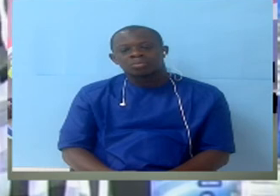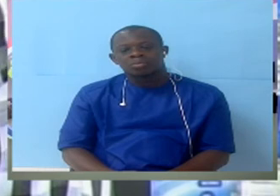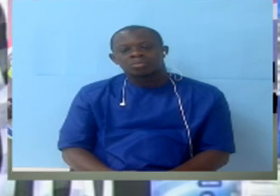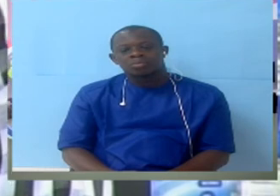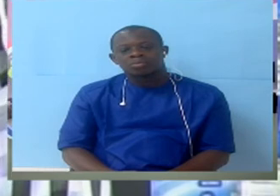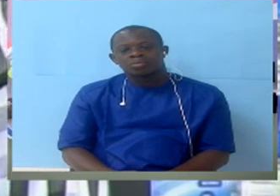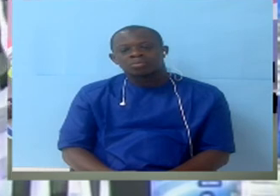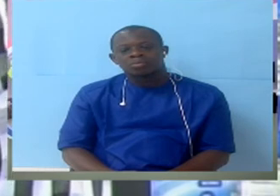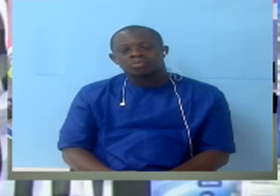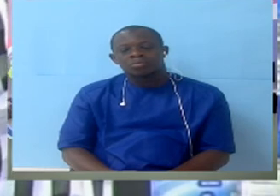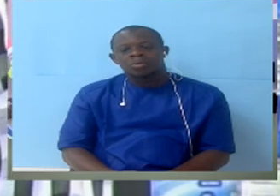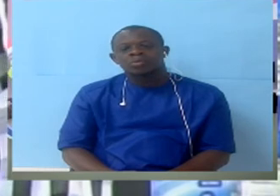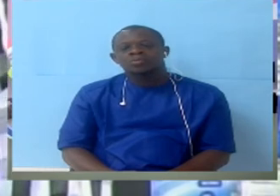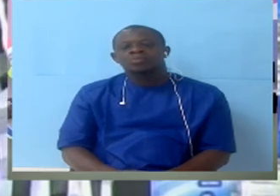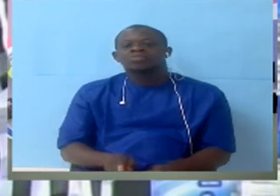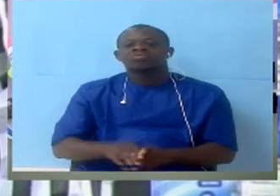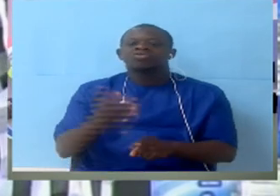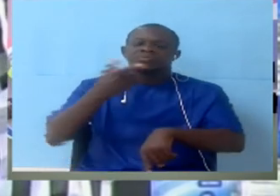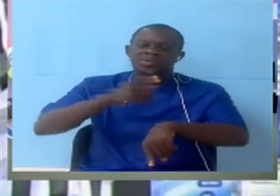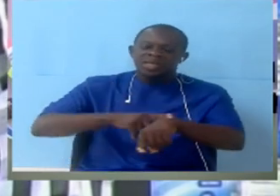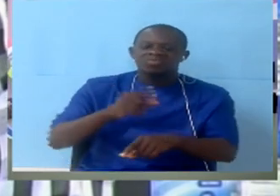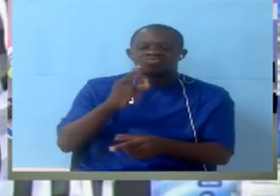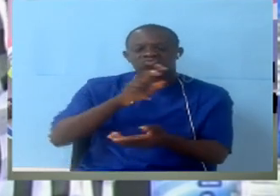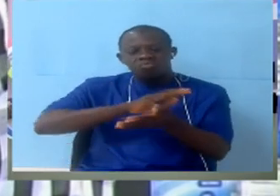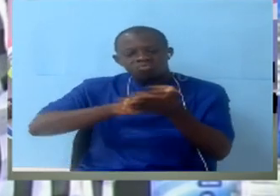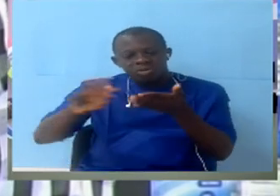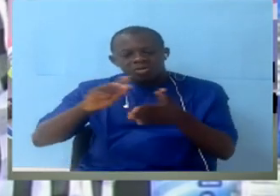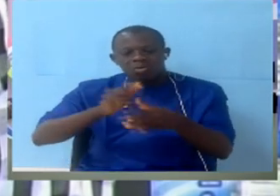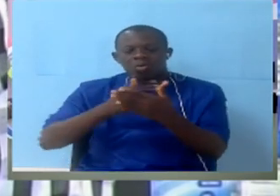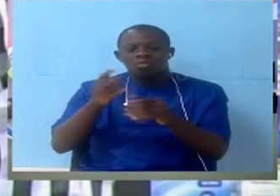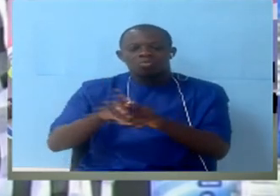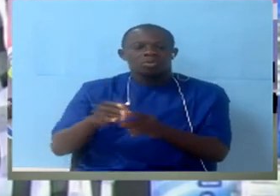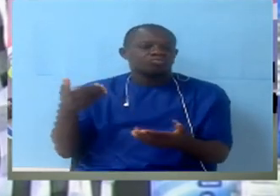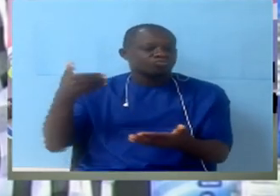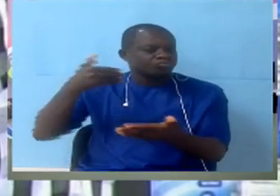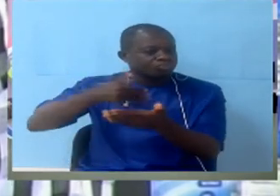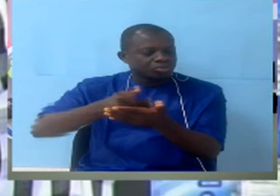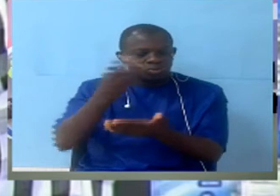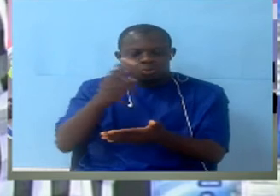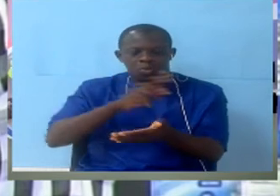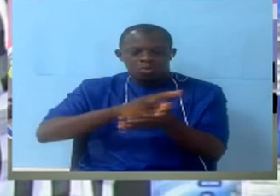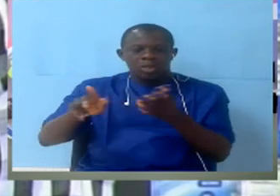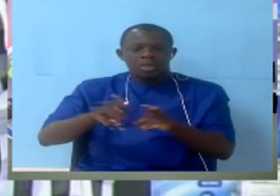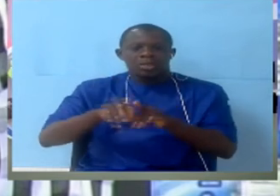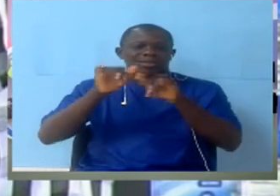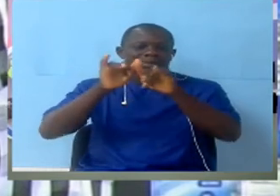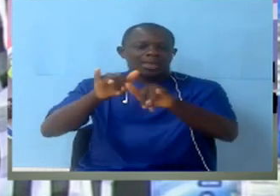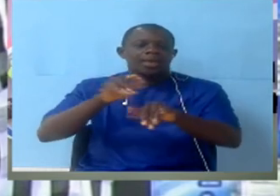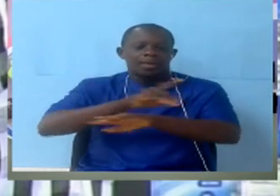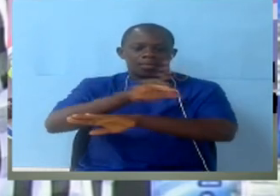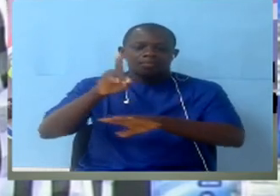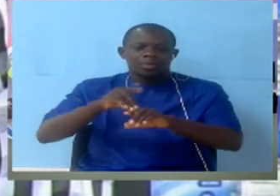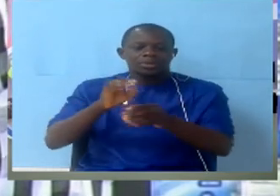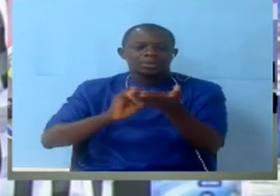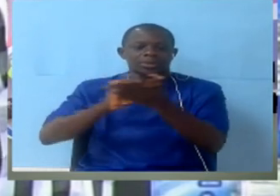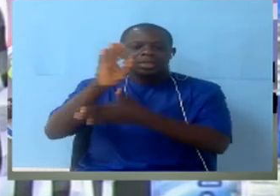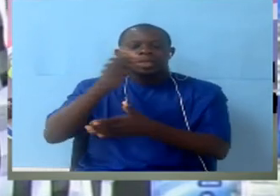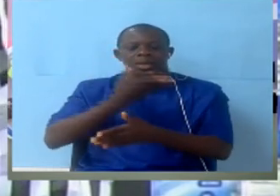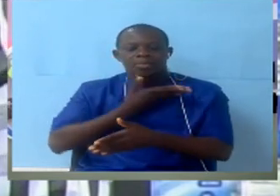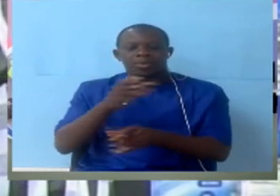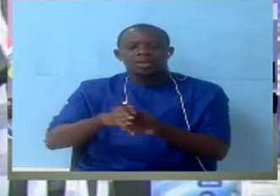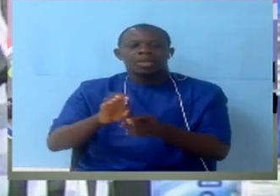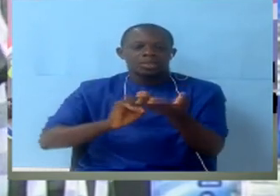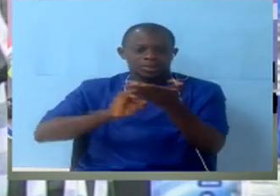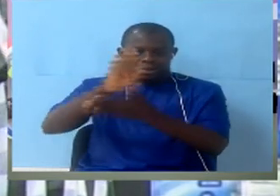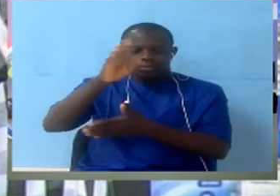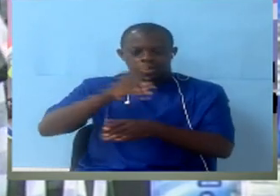fam ngataje sometime. Sometimes I spend a week or more than or up to 2 weeks. Compost. At the campus there. Compost unposted. They post